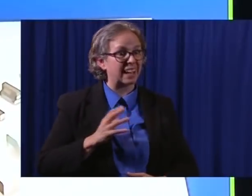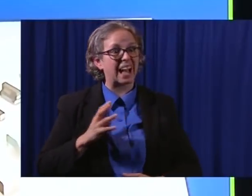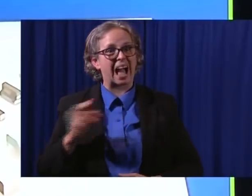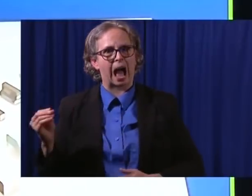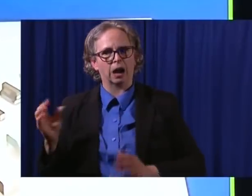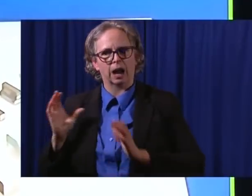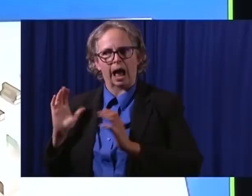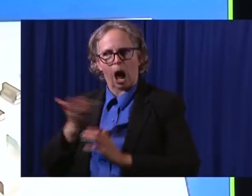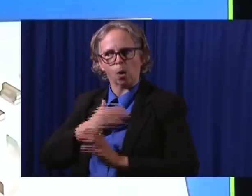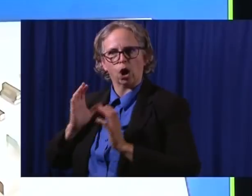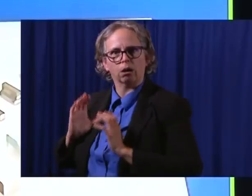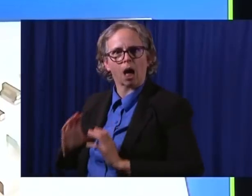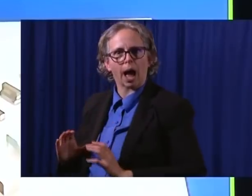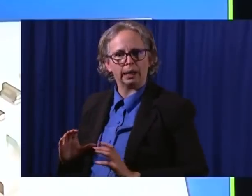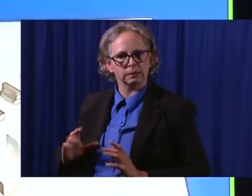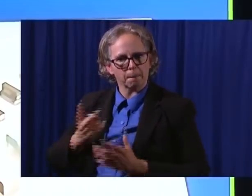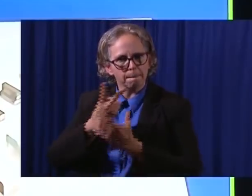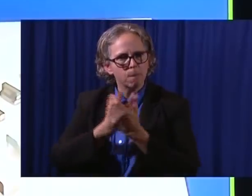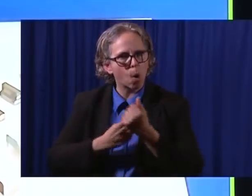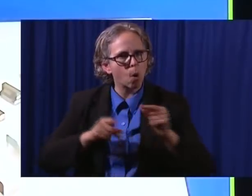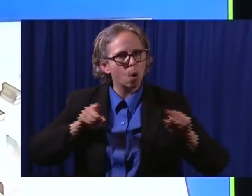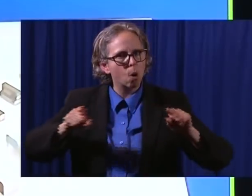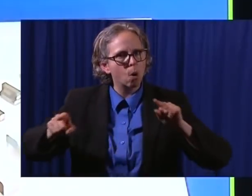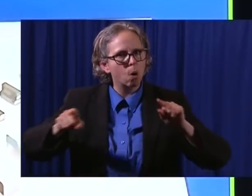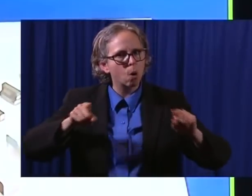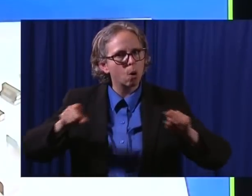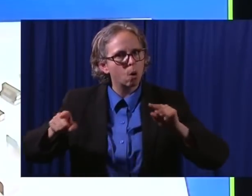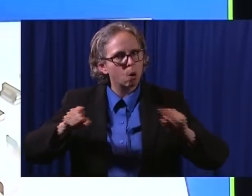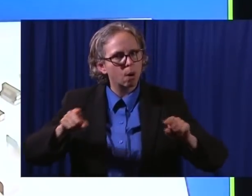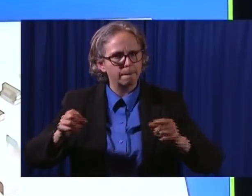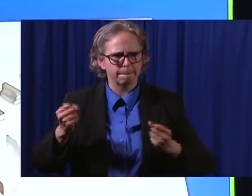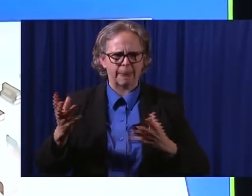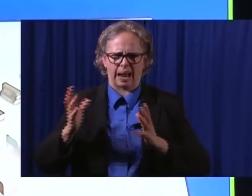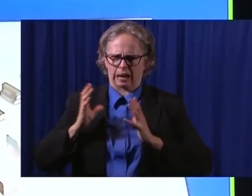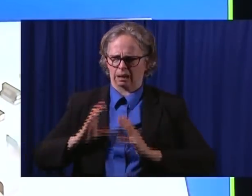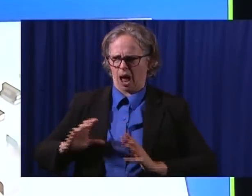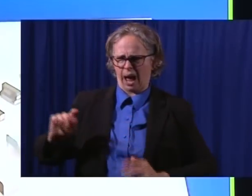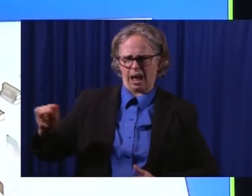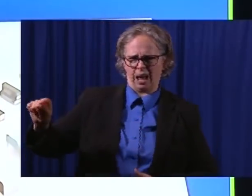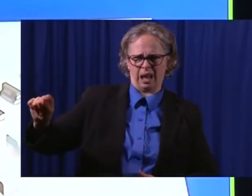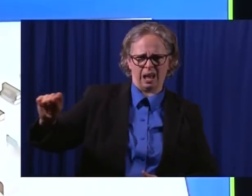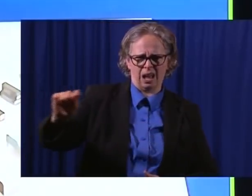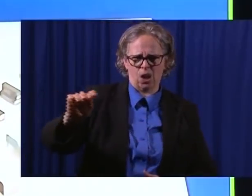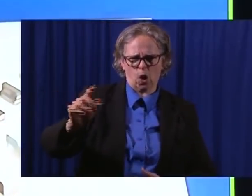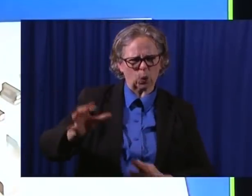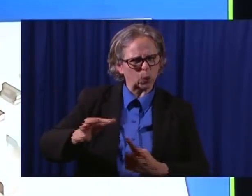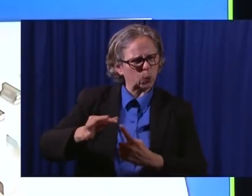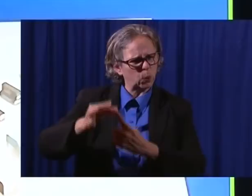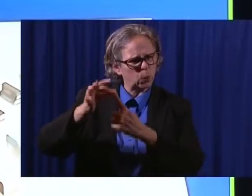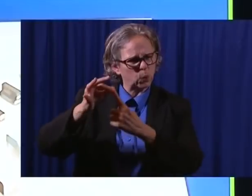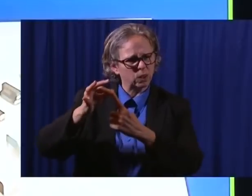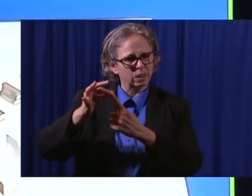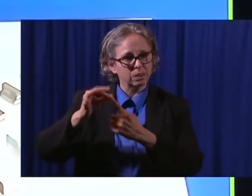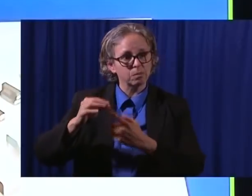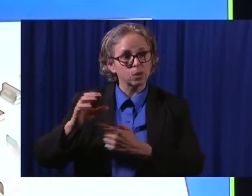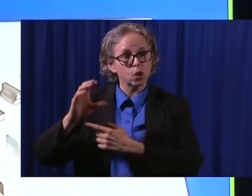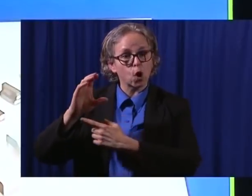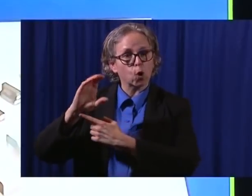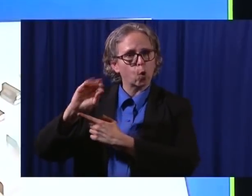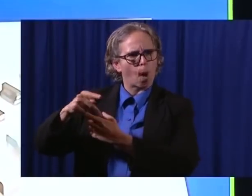customized in their own way, because corporations behave differently, hospital systems behave